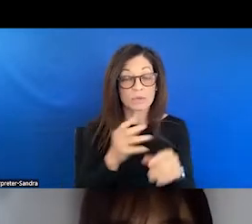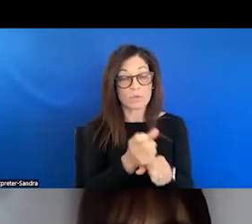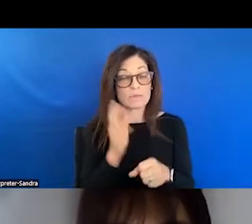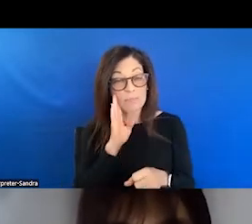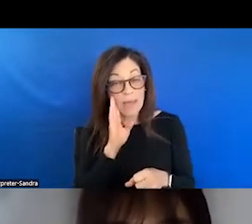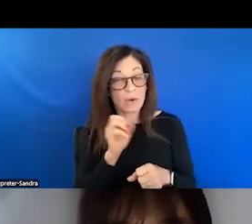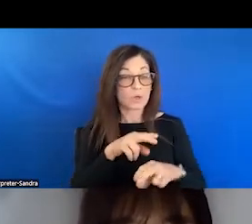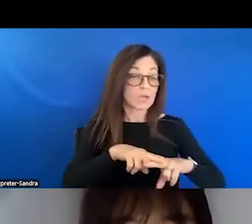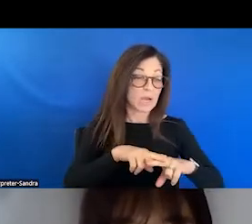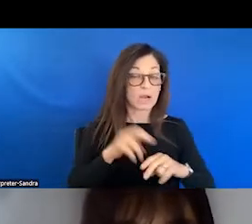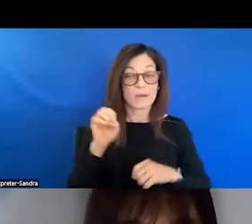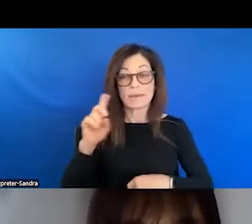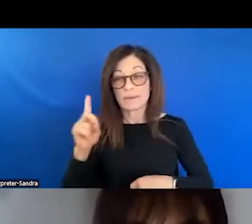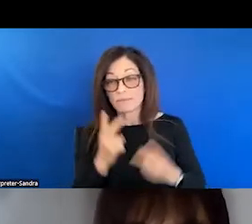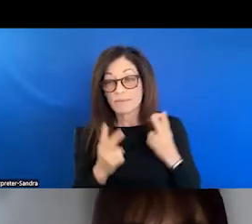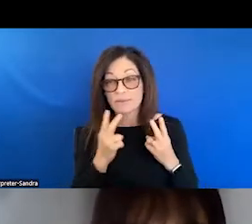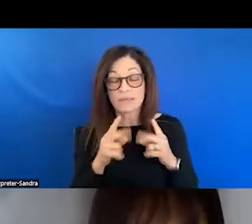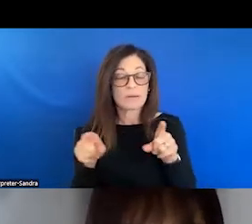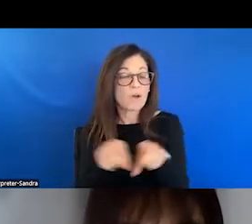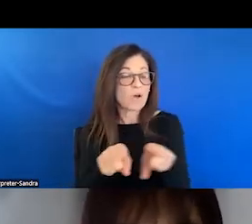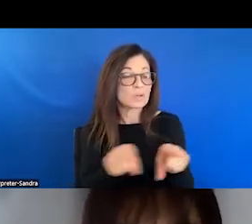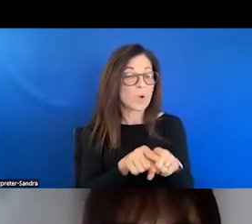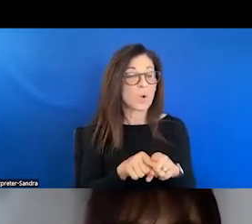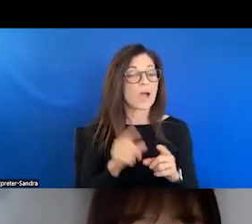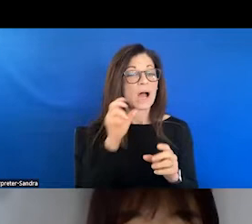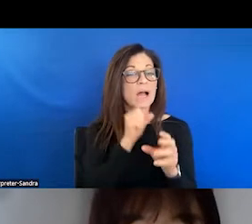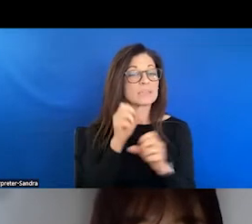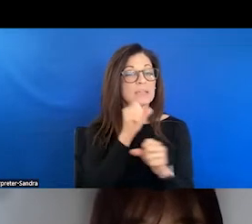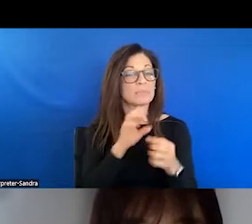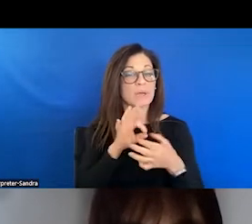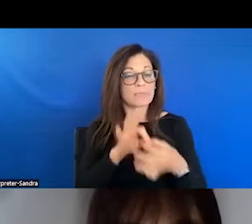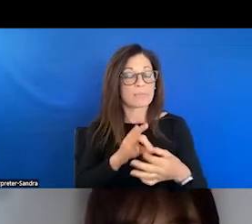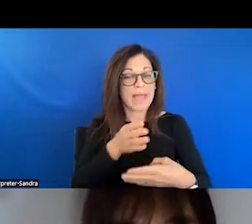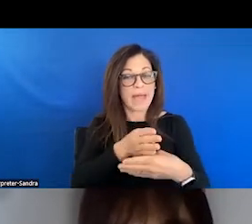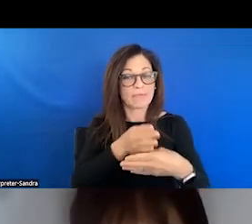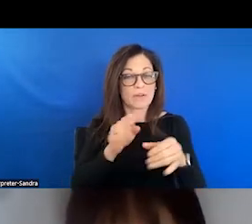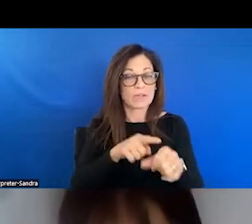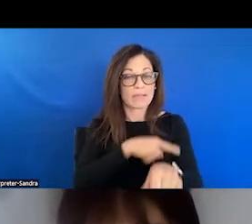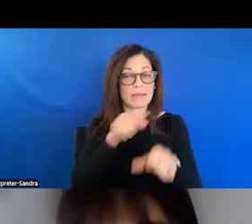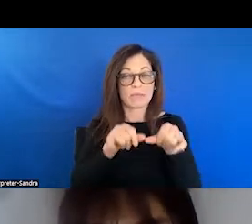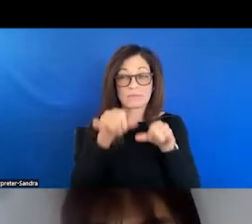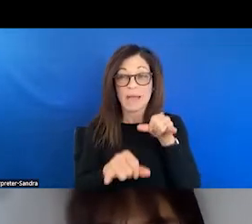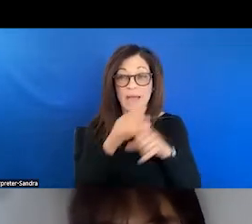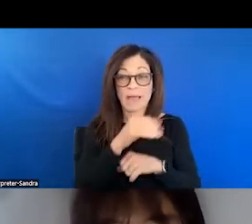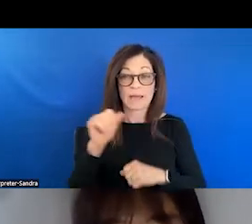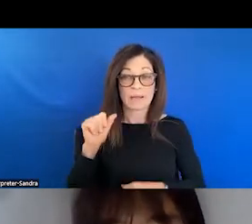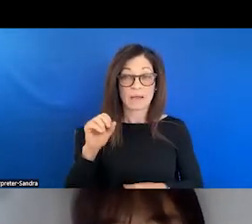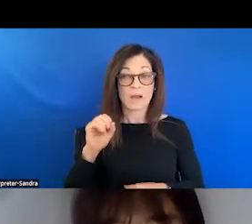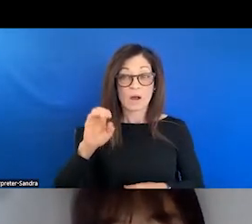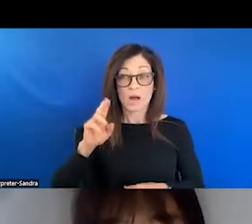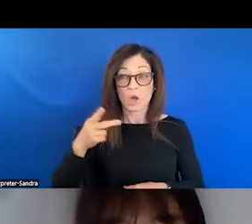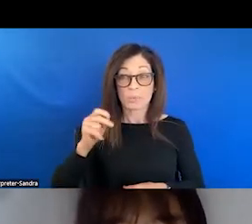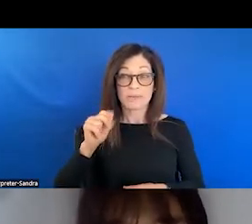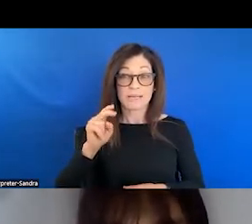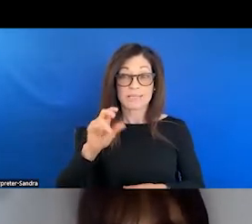ED visit, and also assumptions on average length of stay and occupancy rate, the user could also